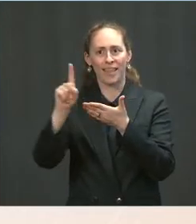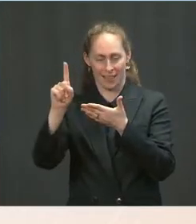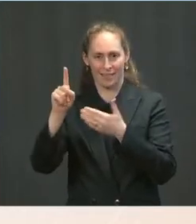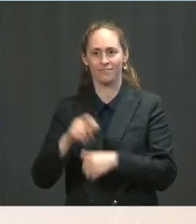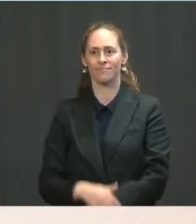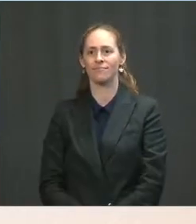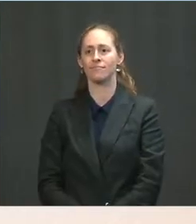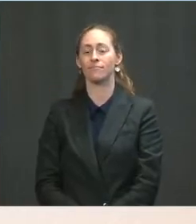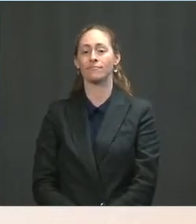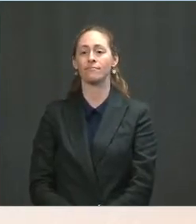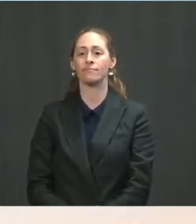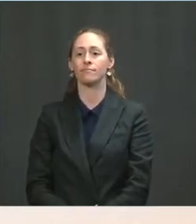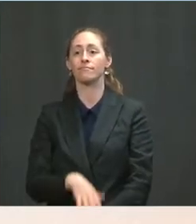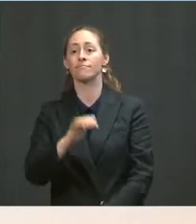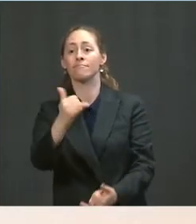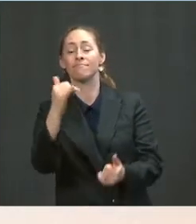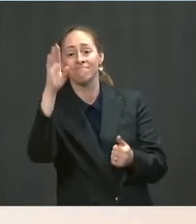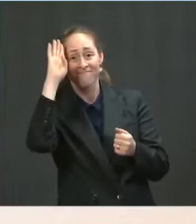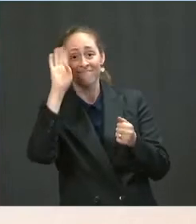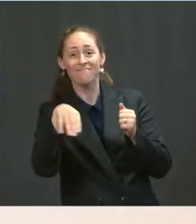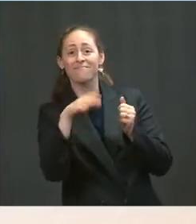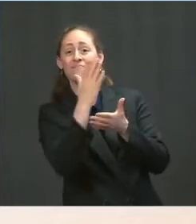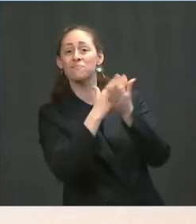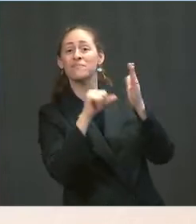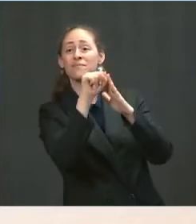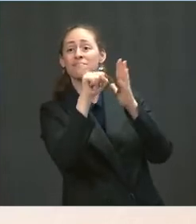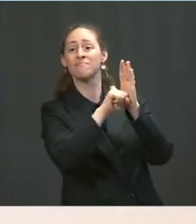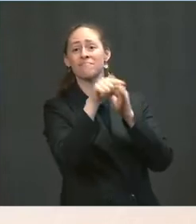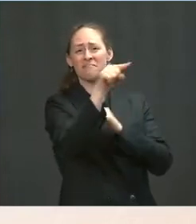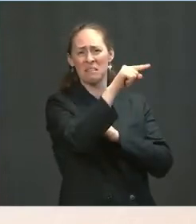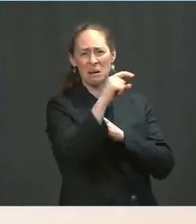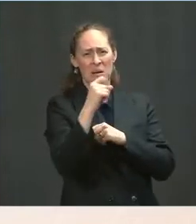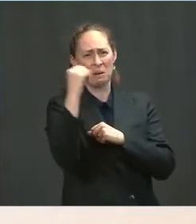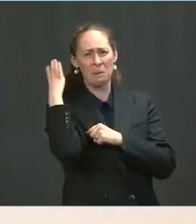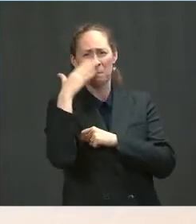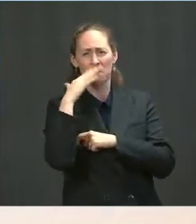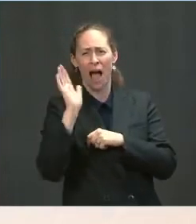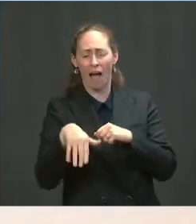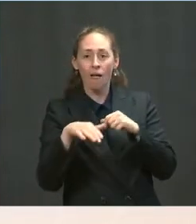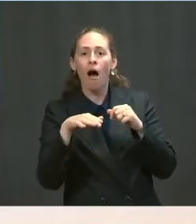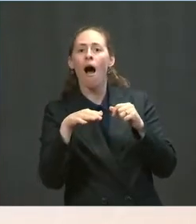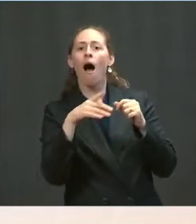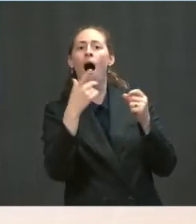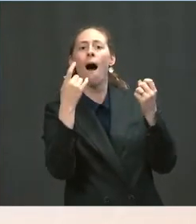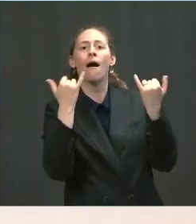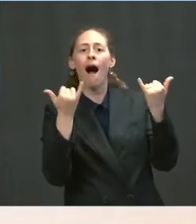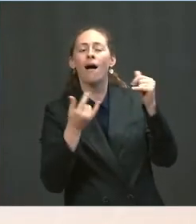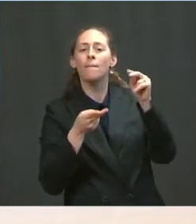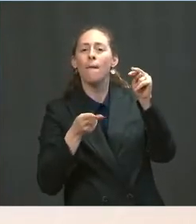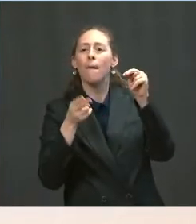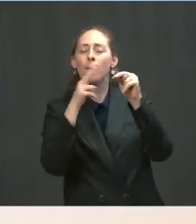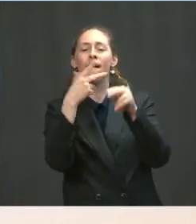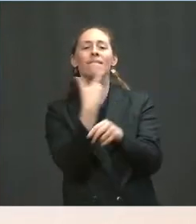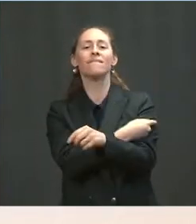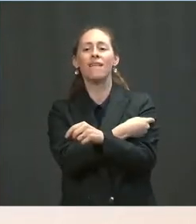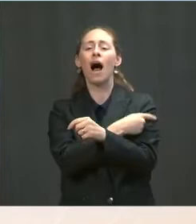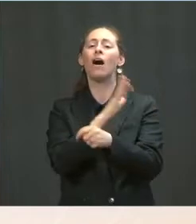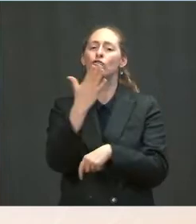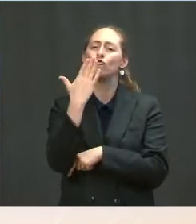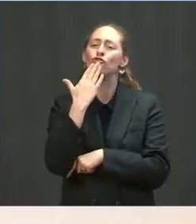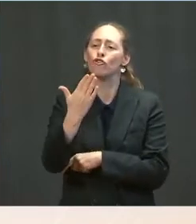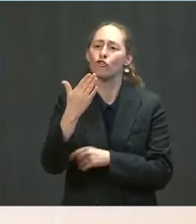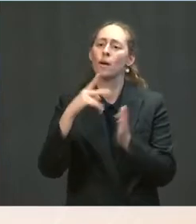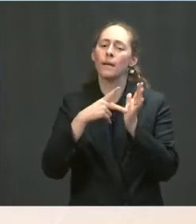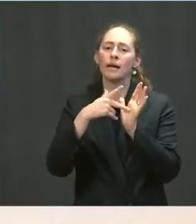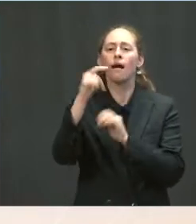highest cases have the highest vaccination rates. Every day, Americans are making the choice to get vaccinated. This